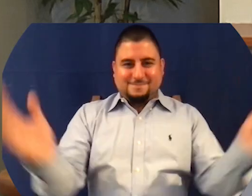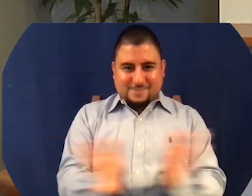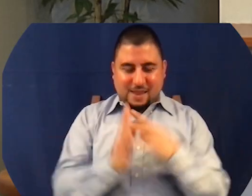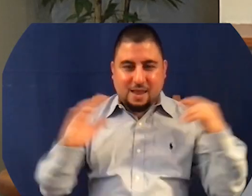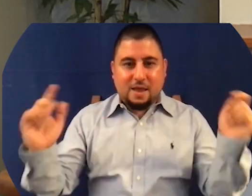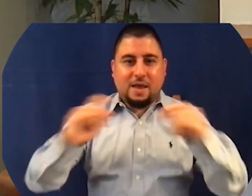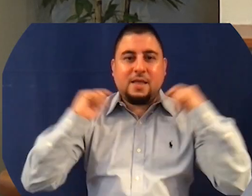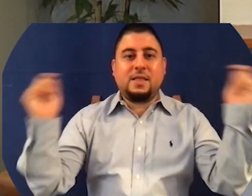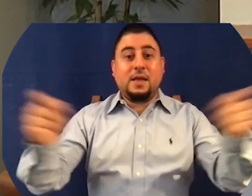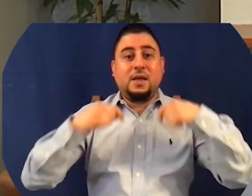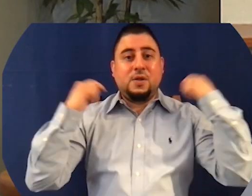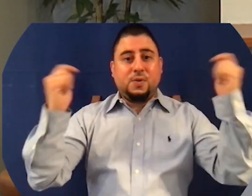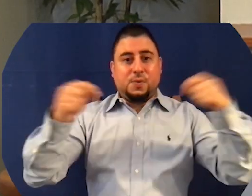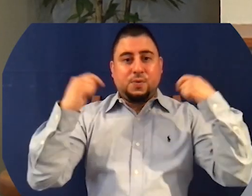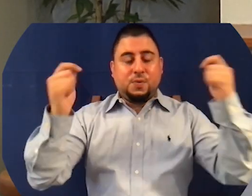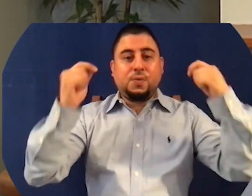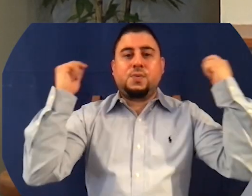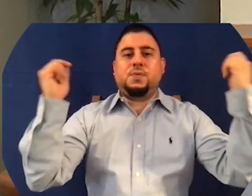alleluia,